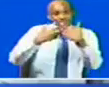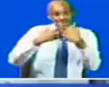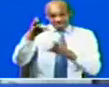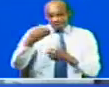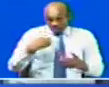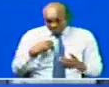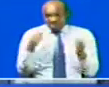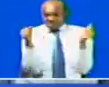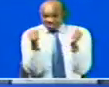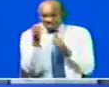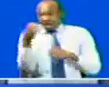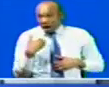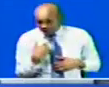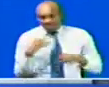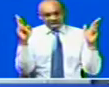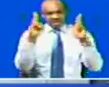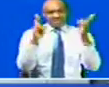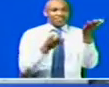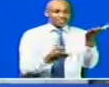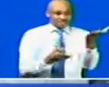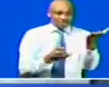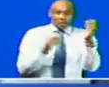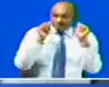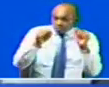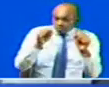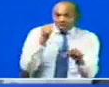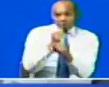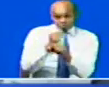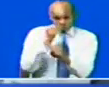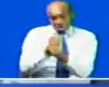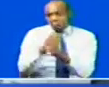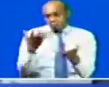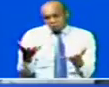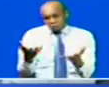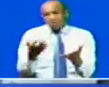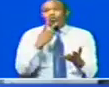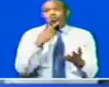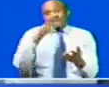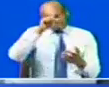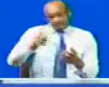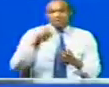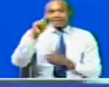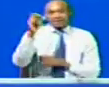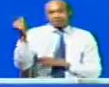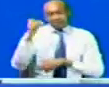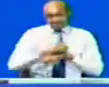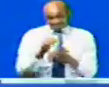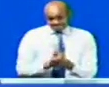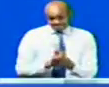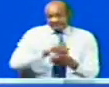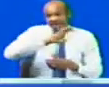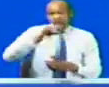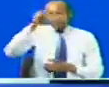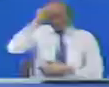the refrigeration are already set and they can do work of over 200,000 litres per day. The county government